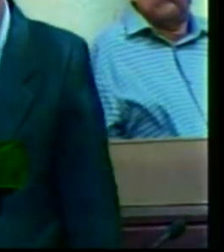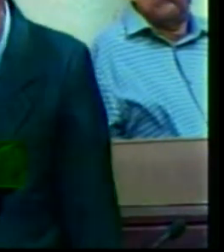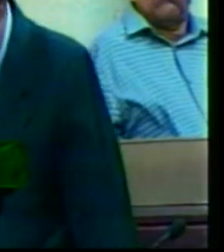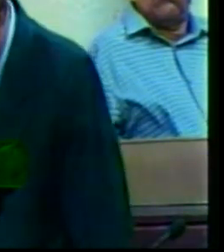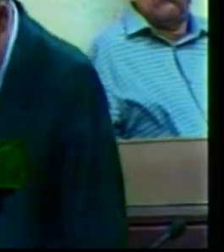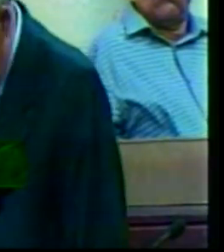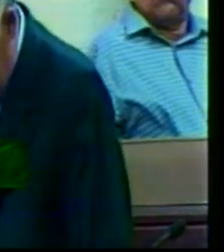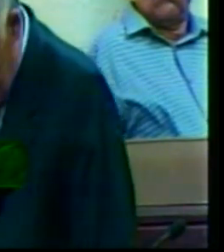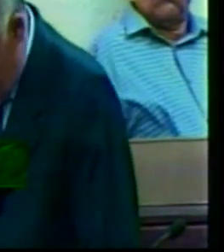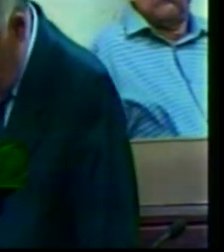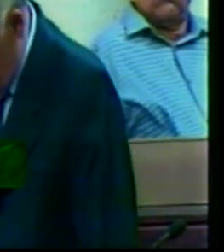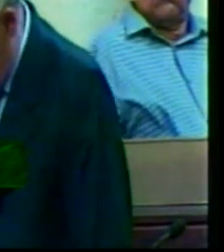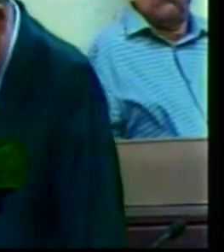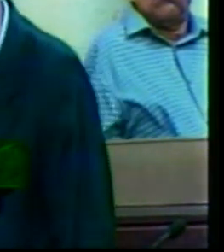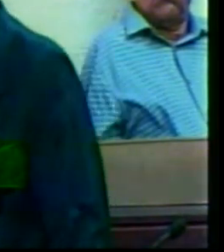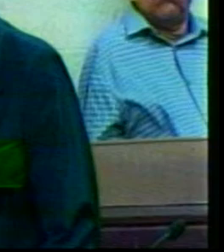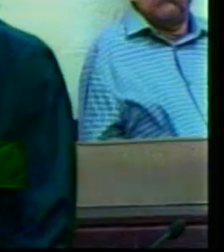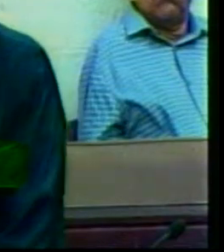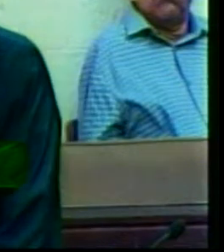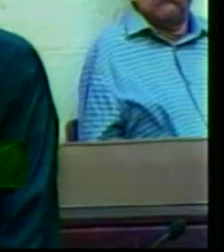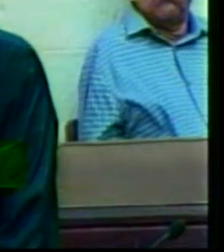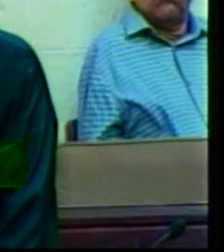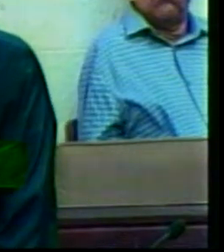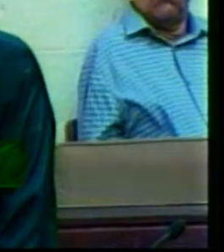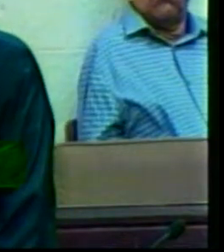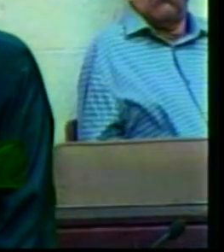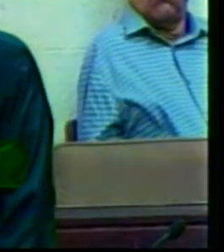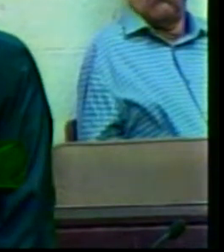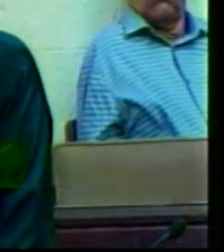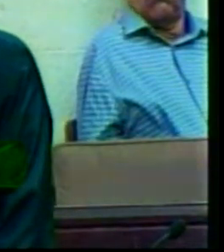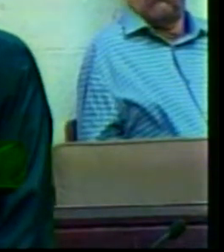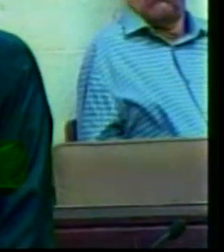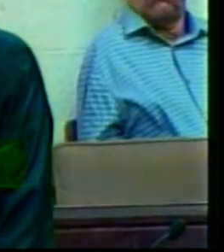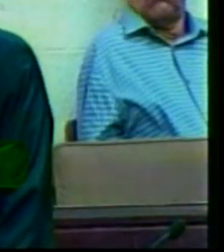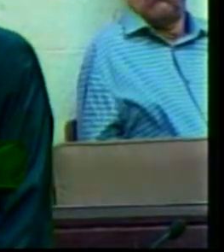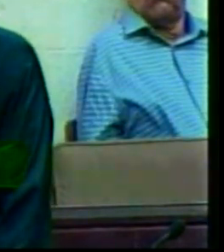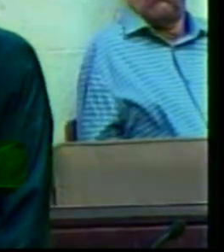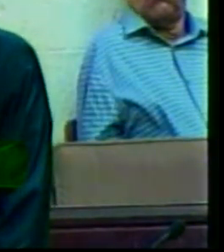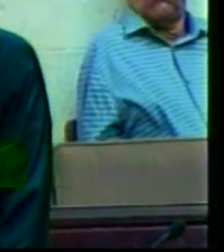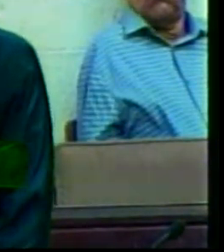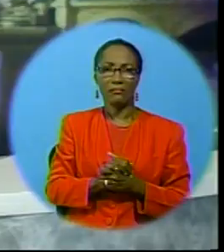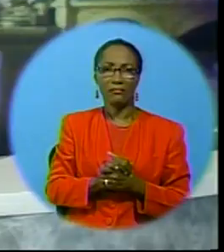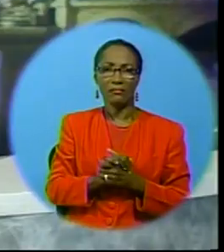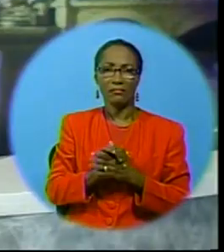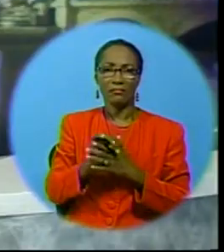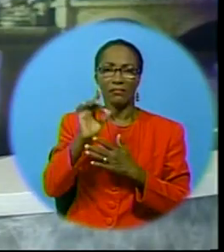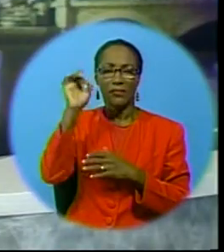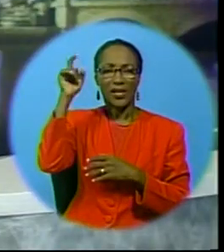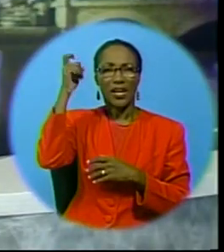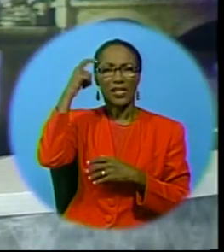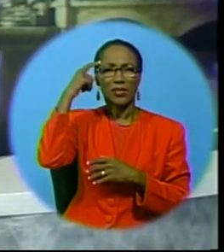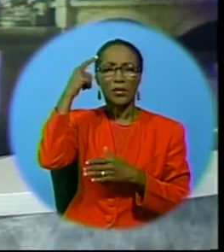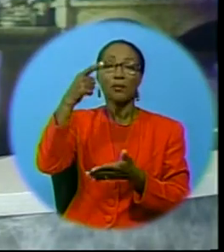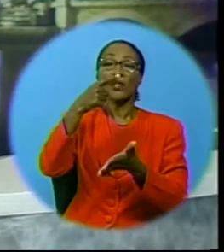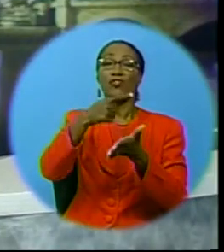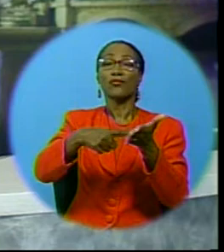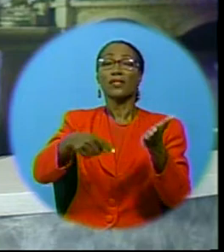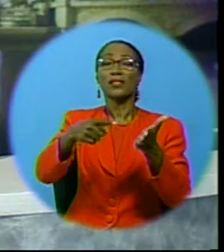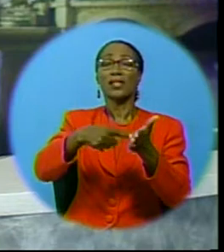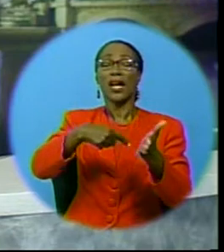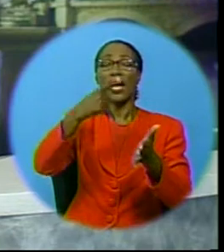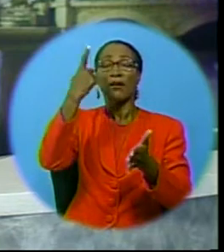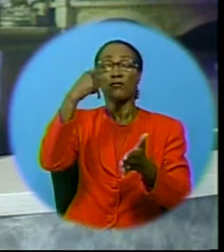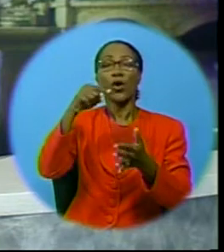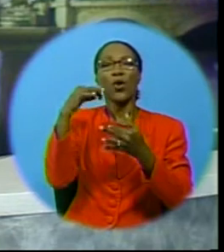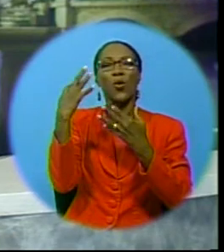same situation that is now, sir, facing the country. Government has been